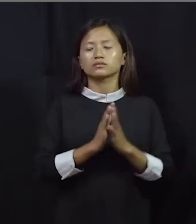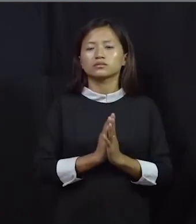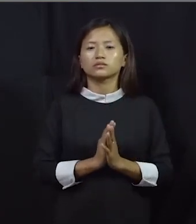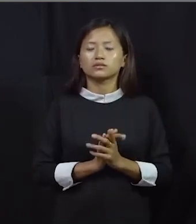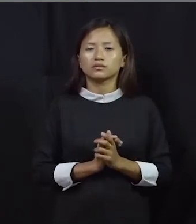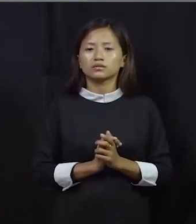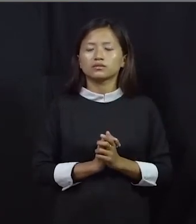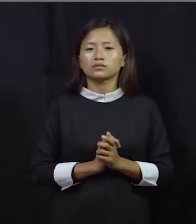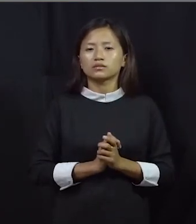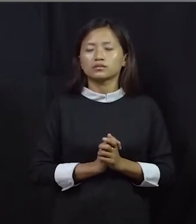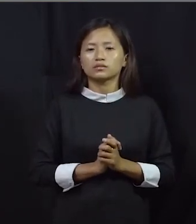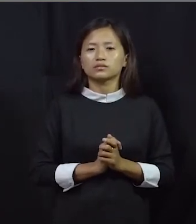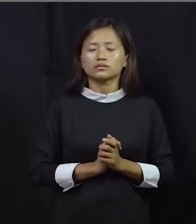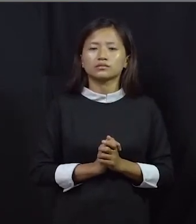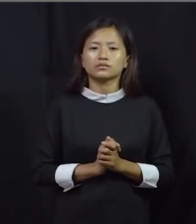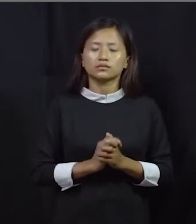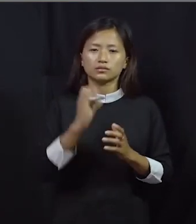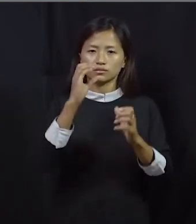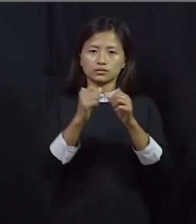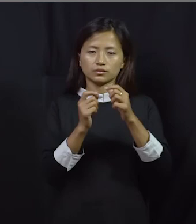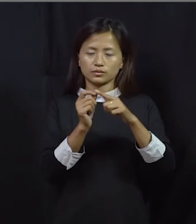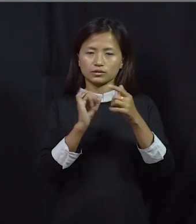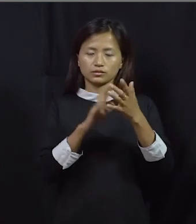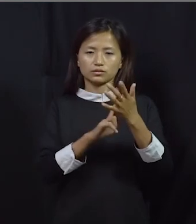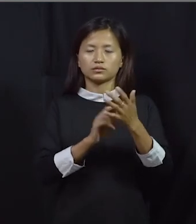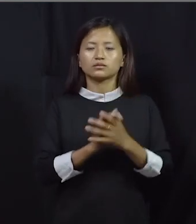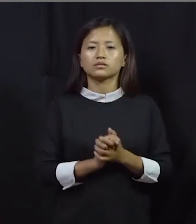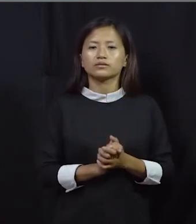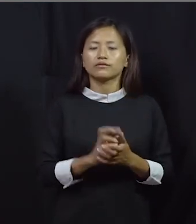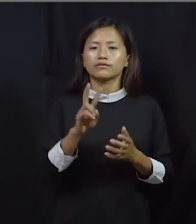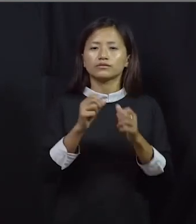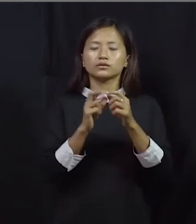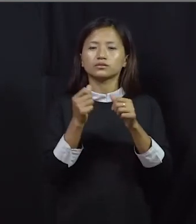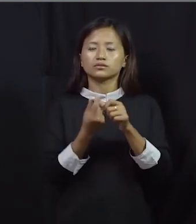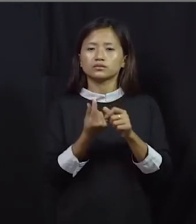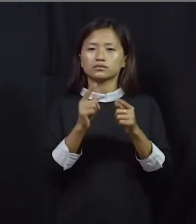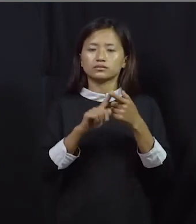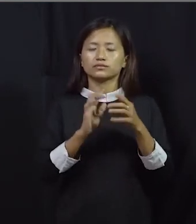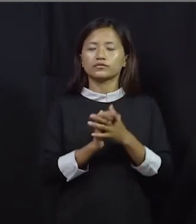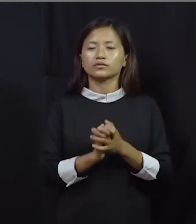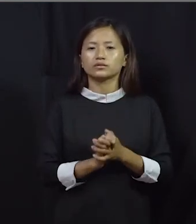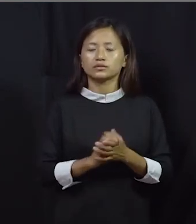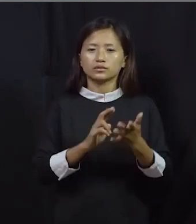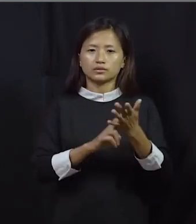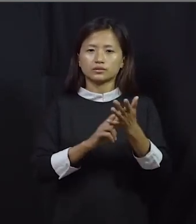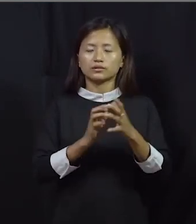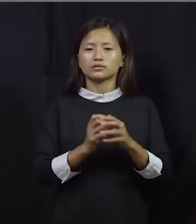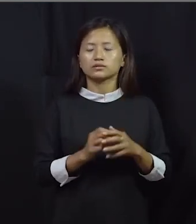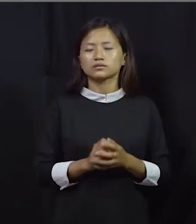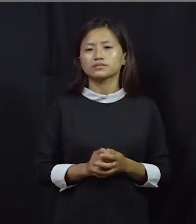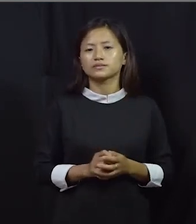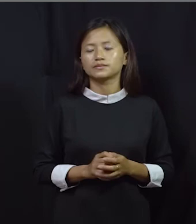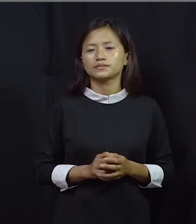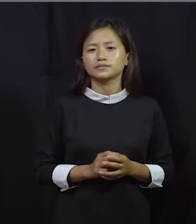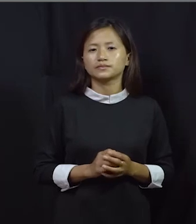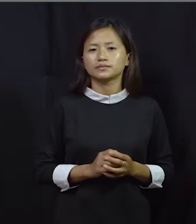capitalization of average profit, that is capitalized value minus net assets.